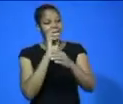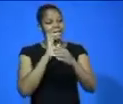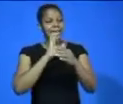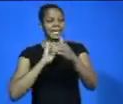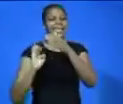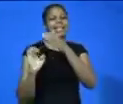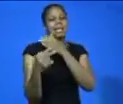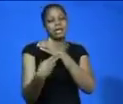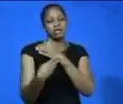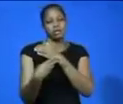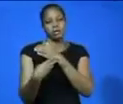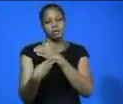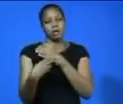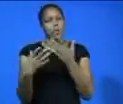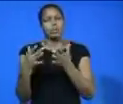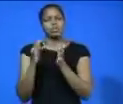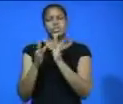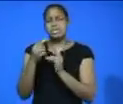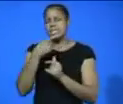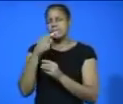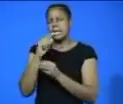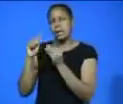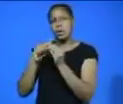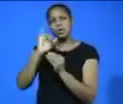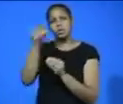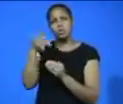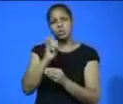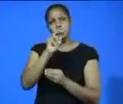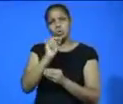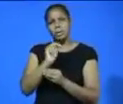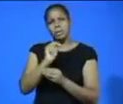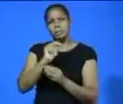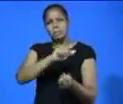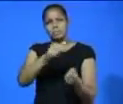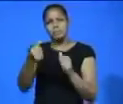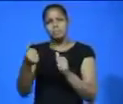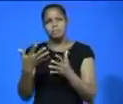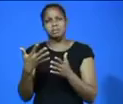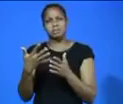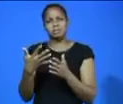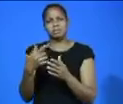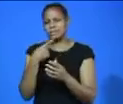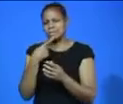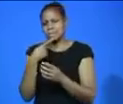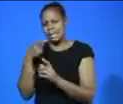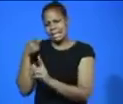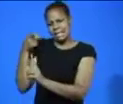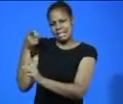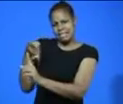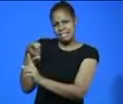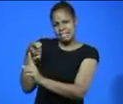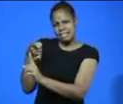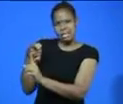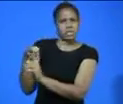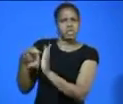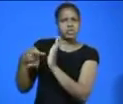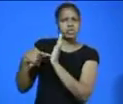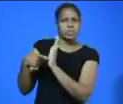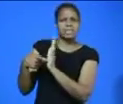What did Jesus say about John the Baptist? Did he not say, this is Elijah, which was to